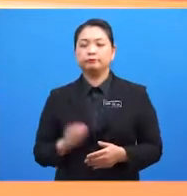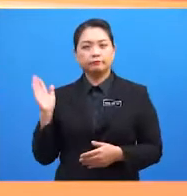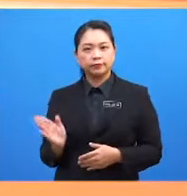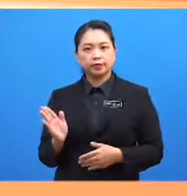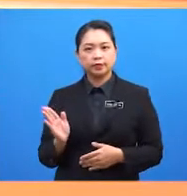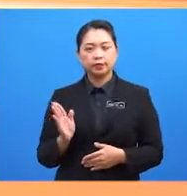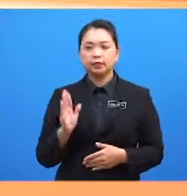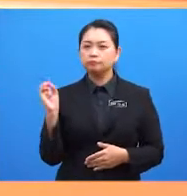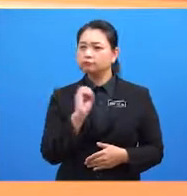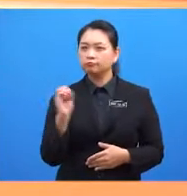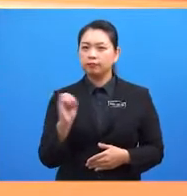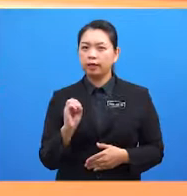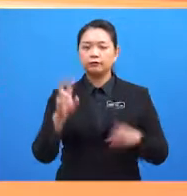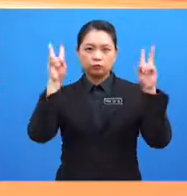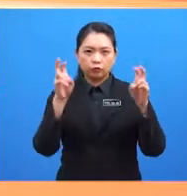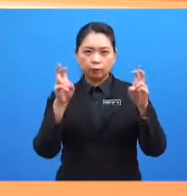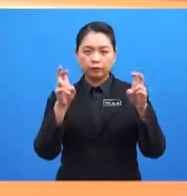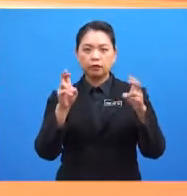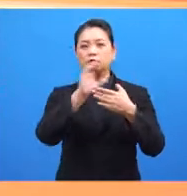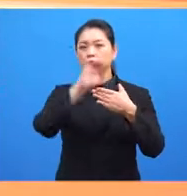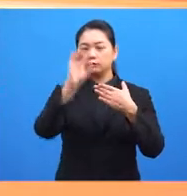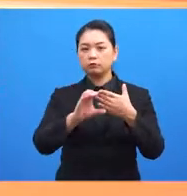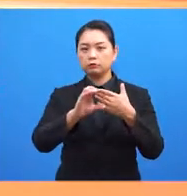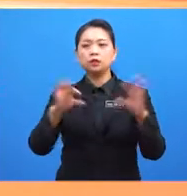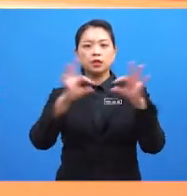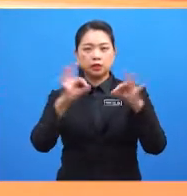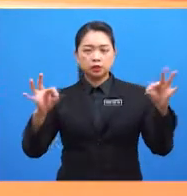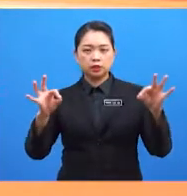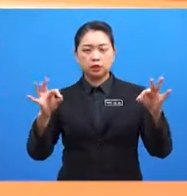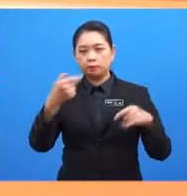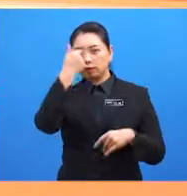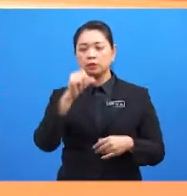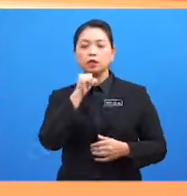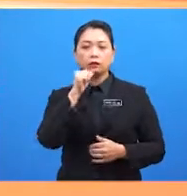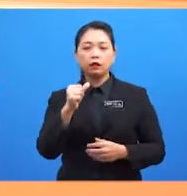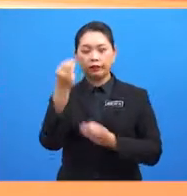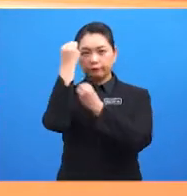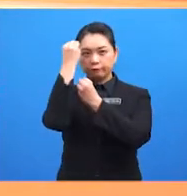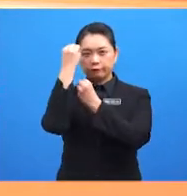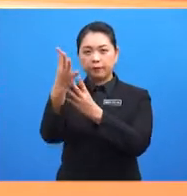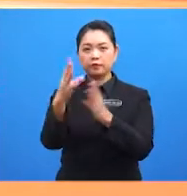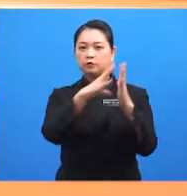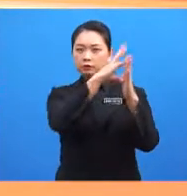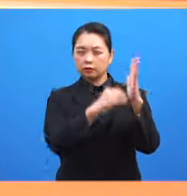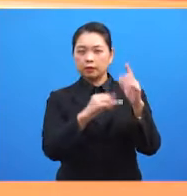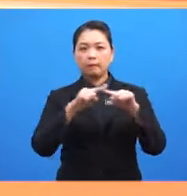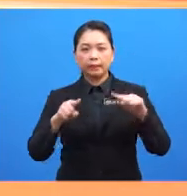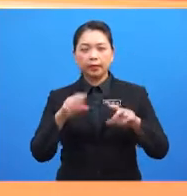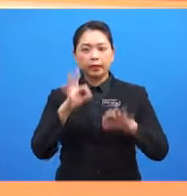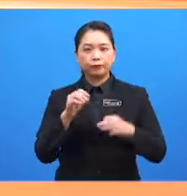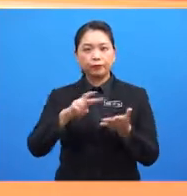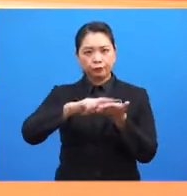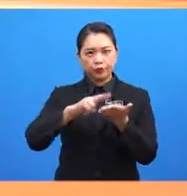have topic or concluding sentences because it's not an information text. But if we read this text